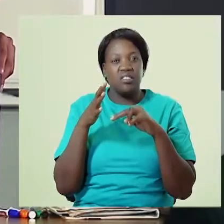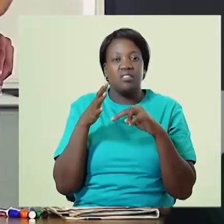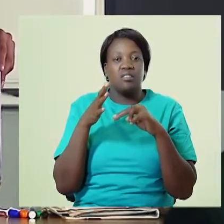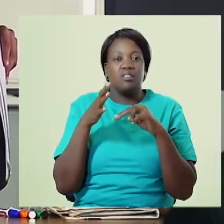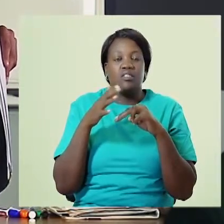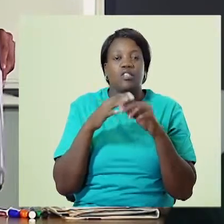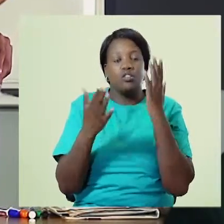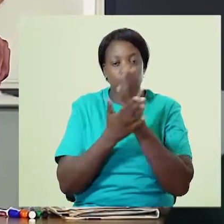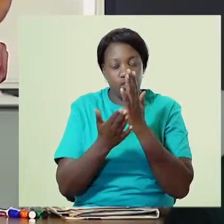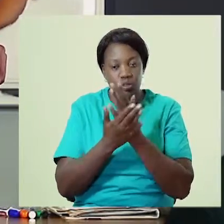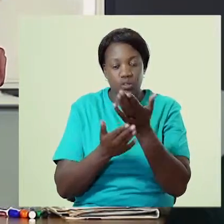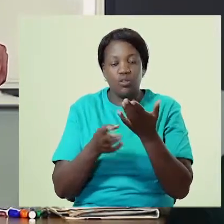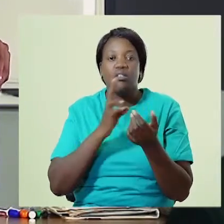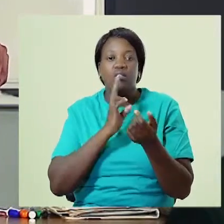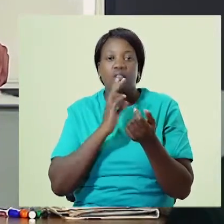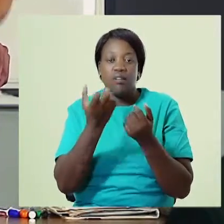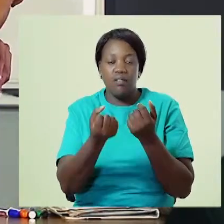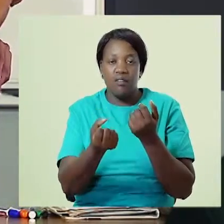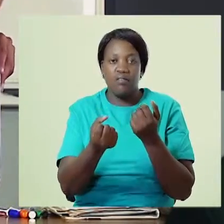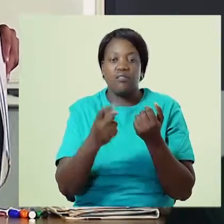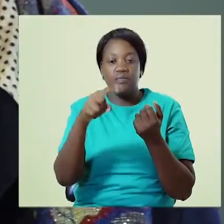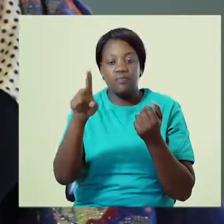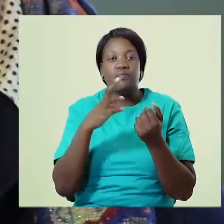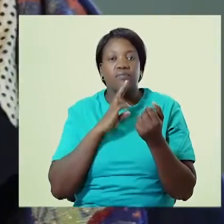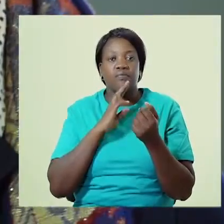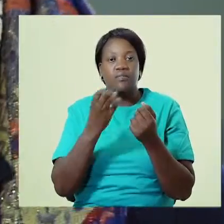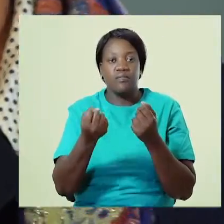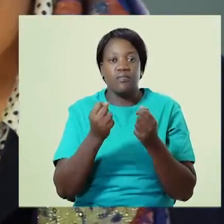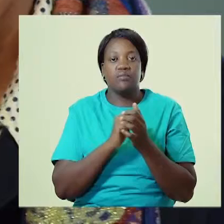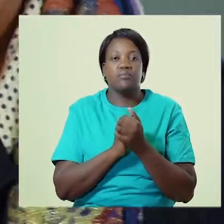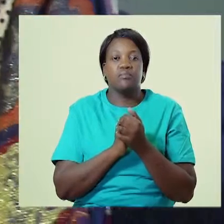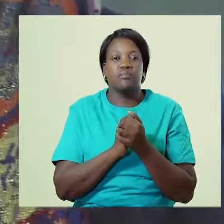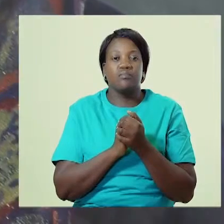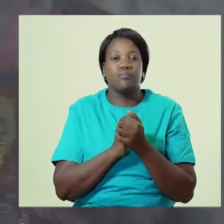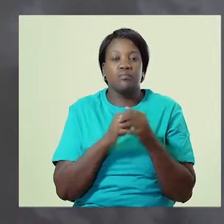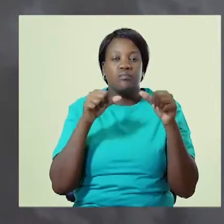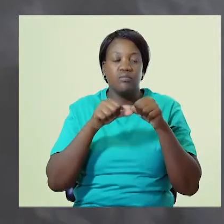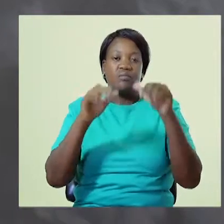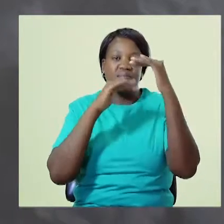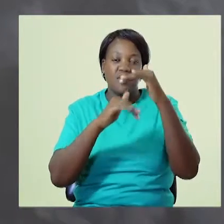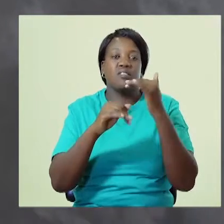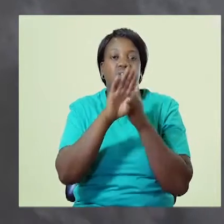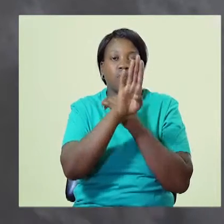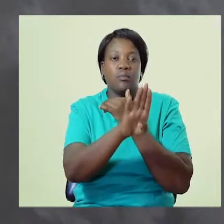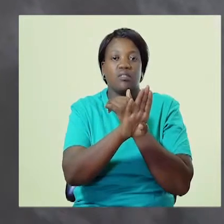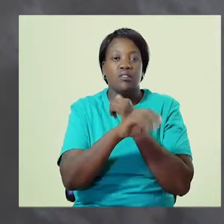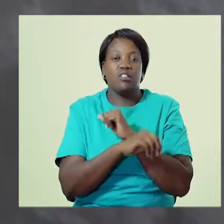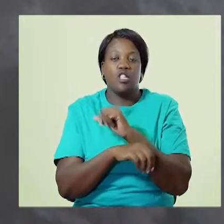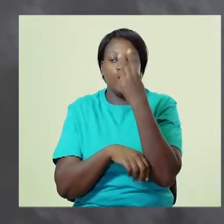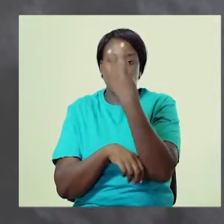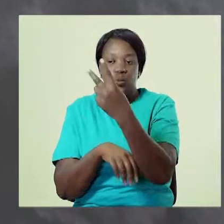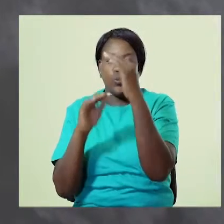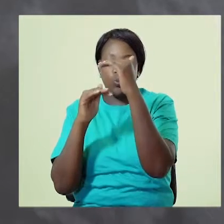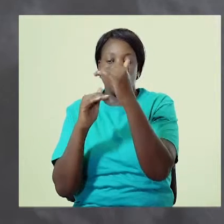to make sure you have given the right answer during the first reading. Now let's continue. For section B, there are also 2